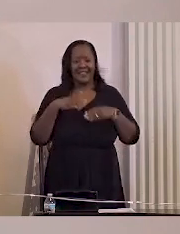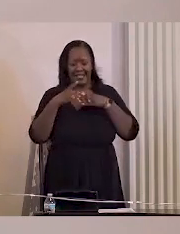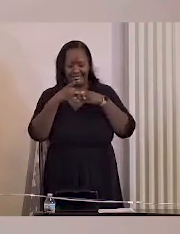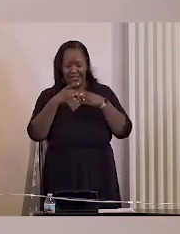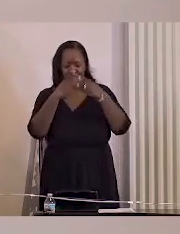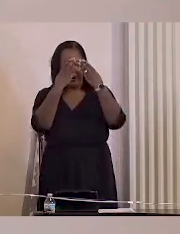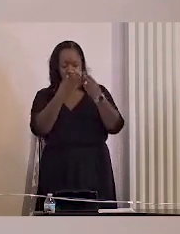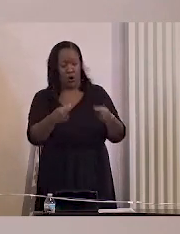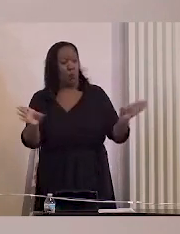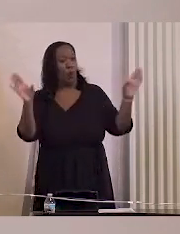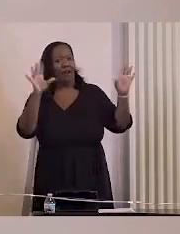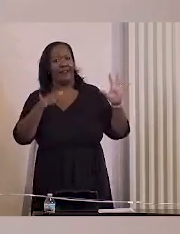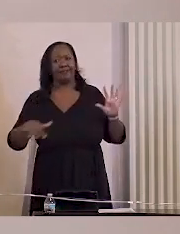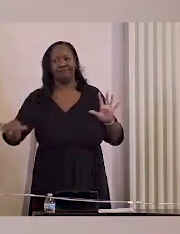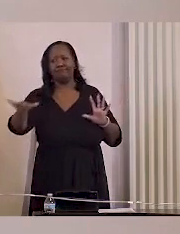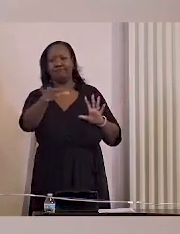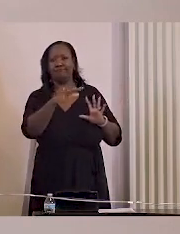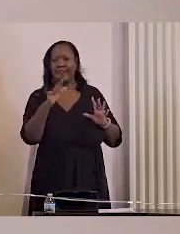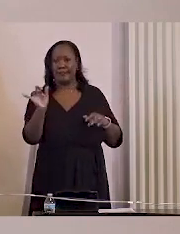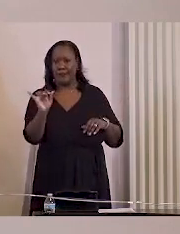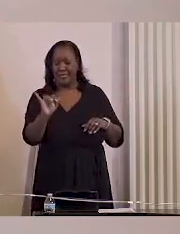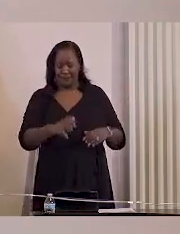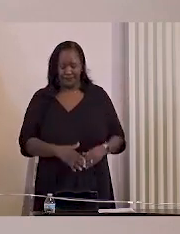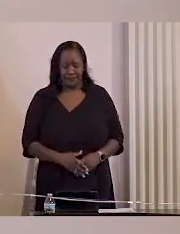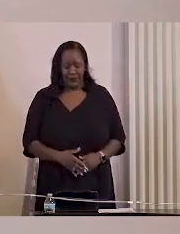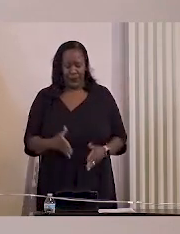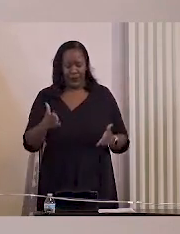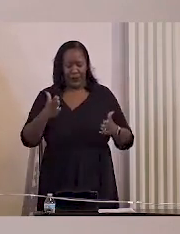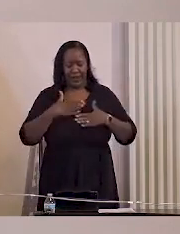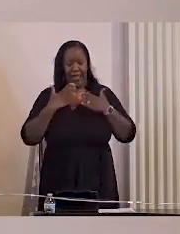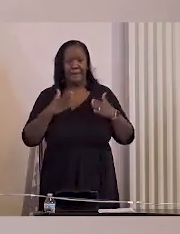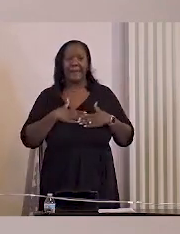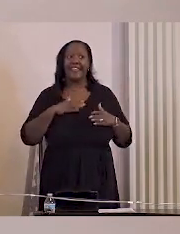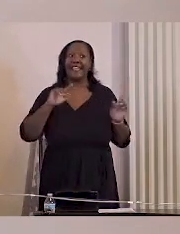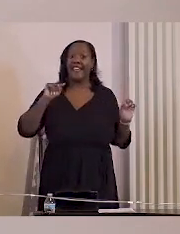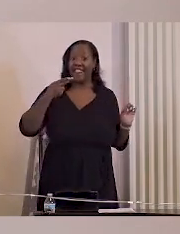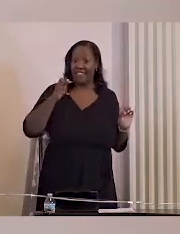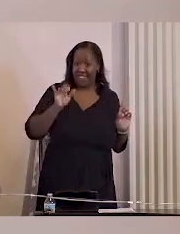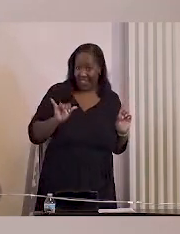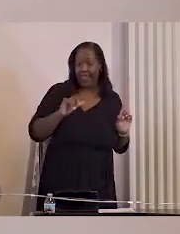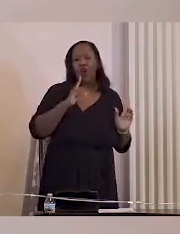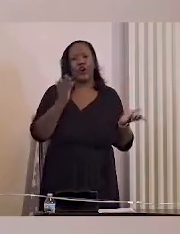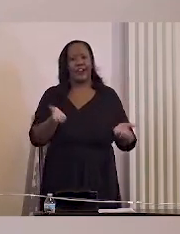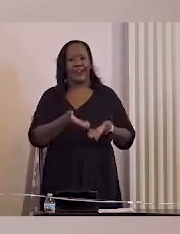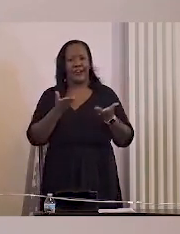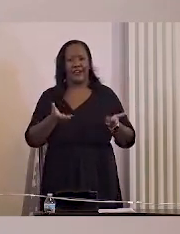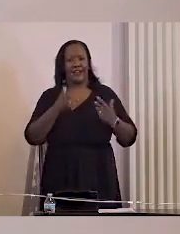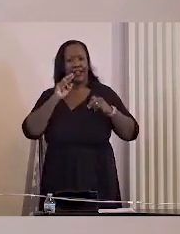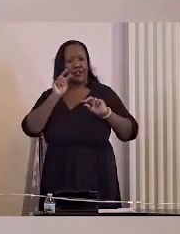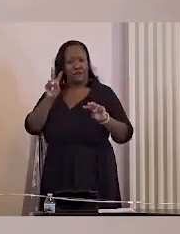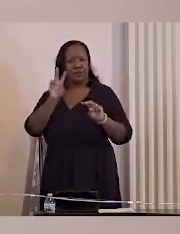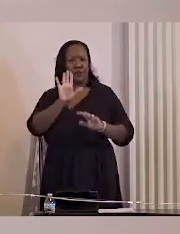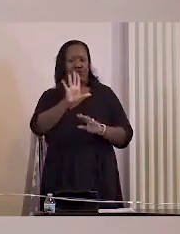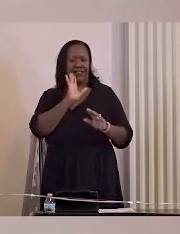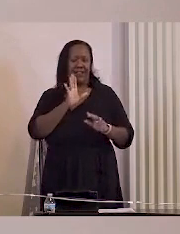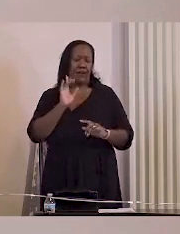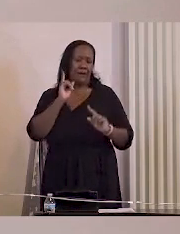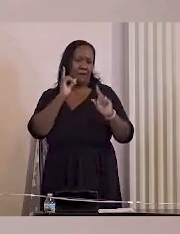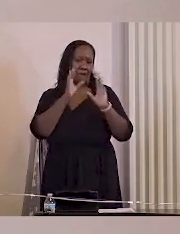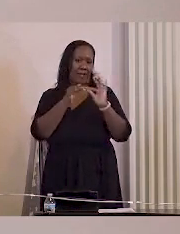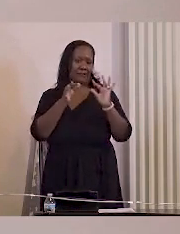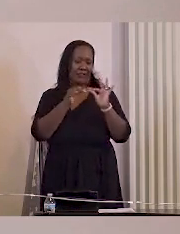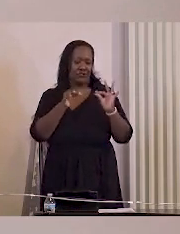so great they're here, and I look forward to the message. Reverend Bill is preaching at